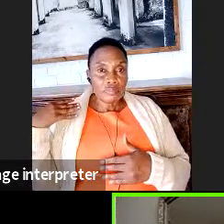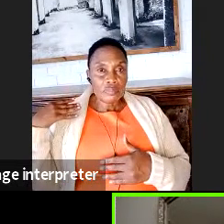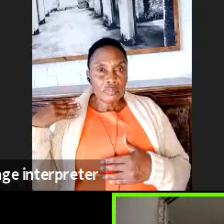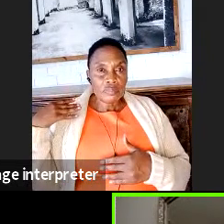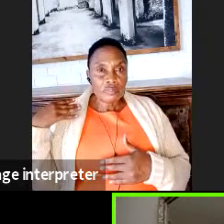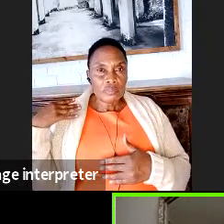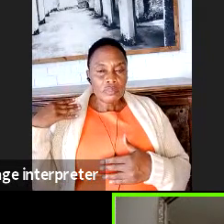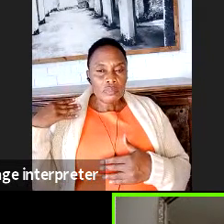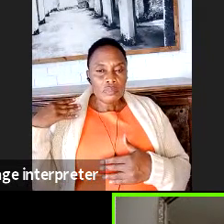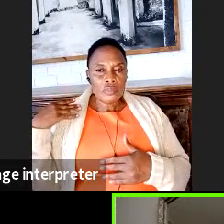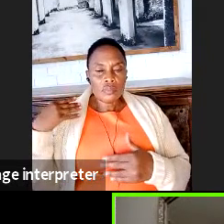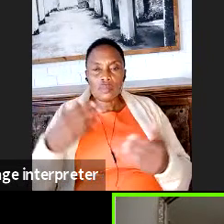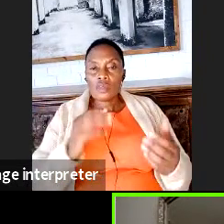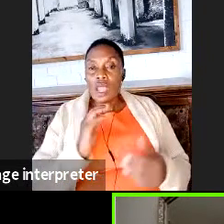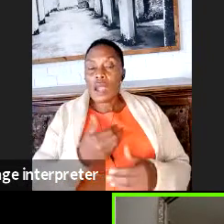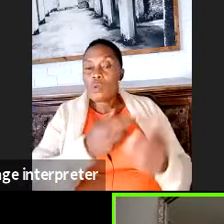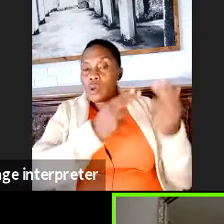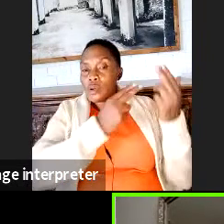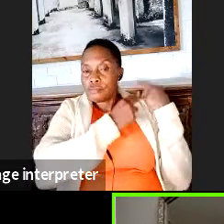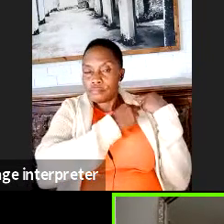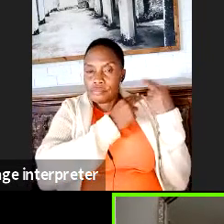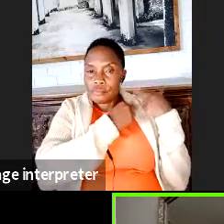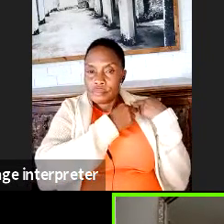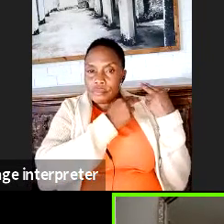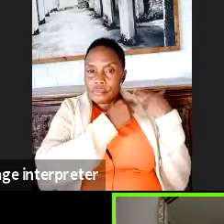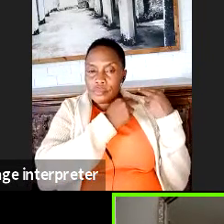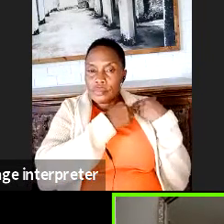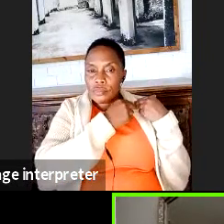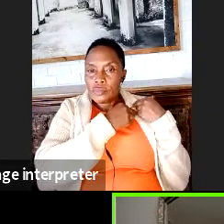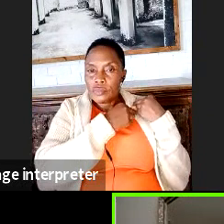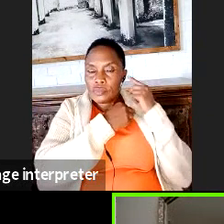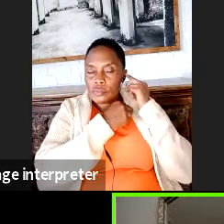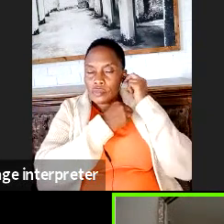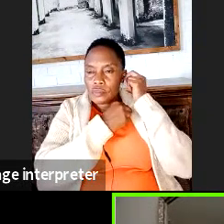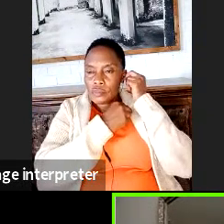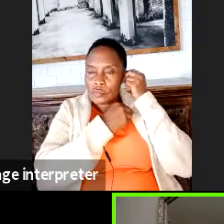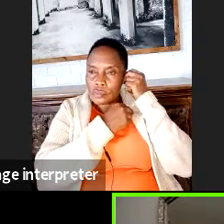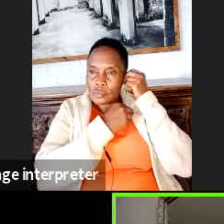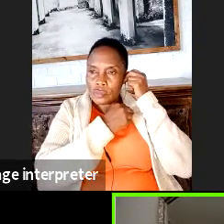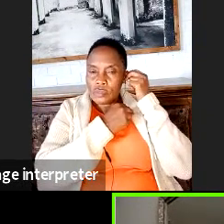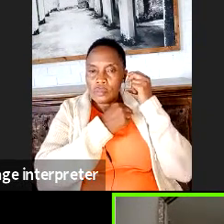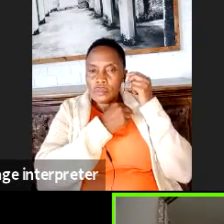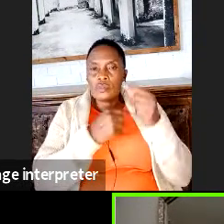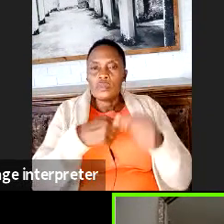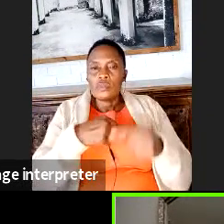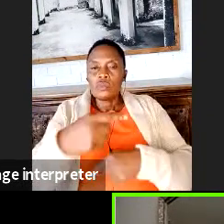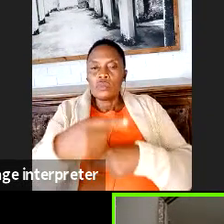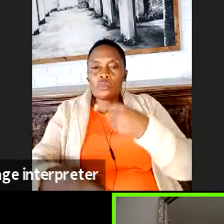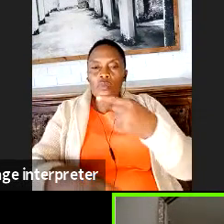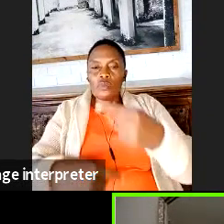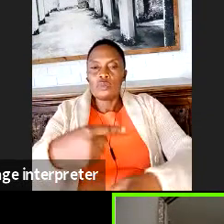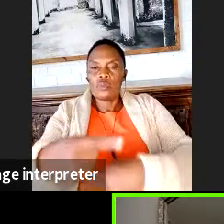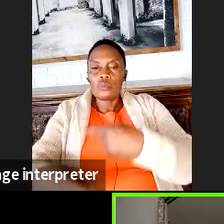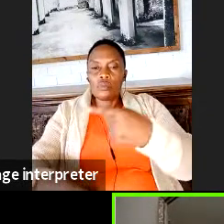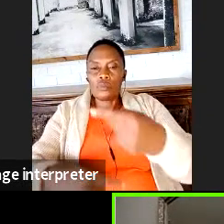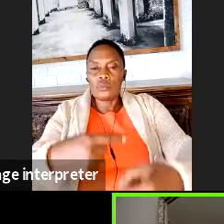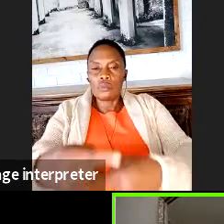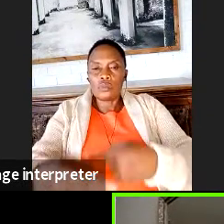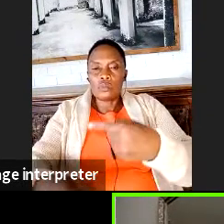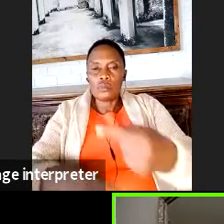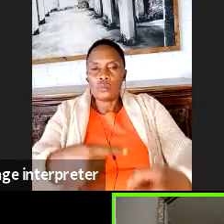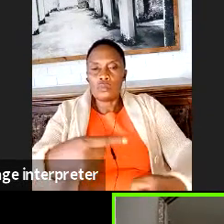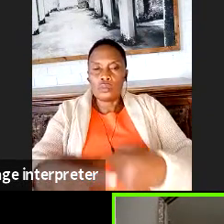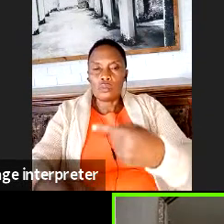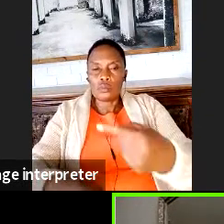The role is it's really in the consistencies and the ability to be reflecting on these